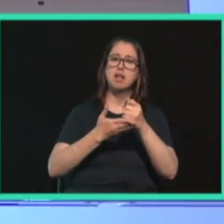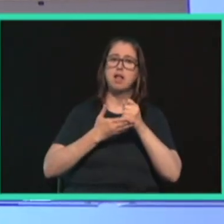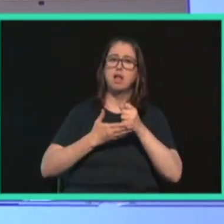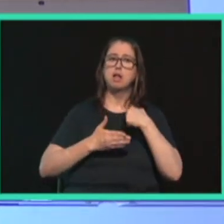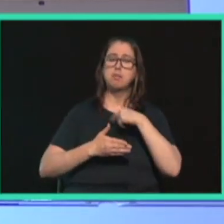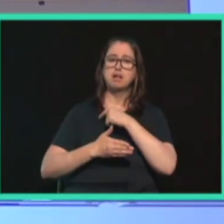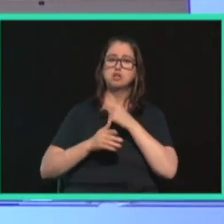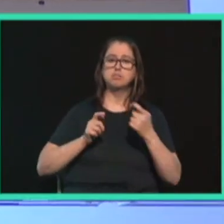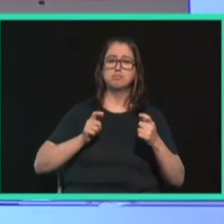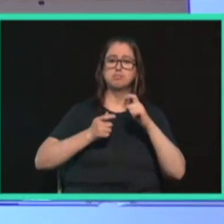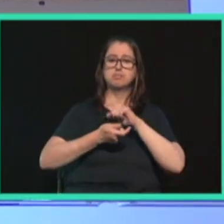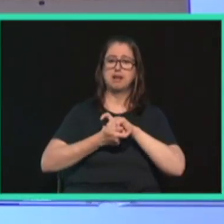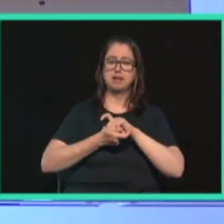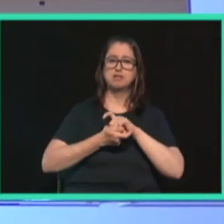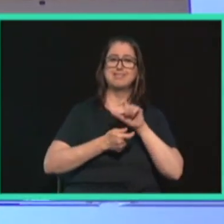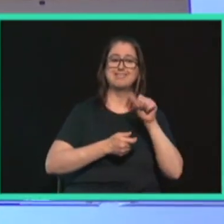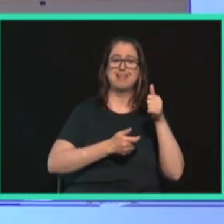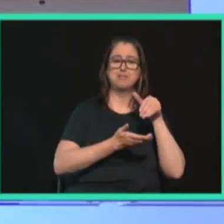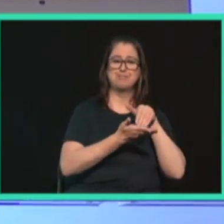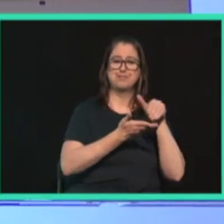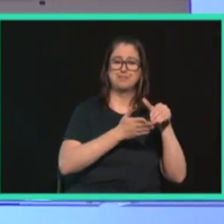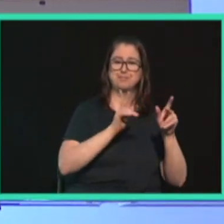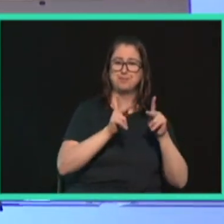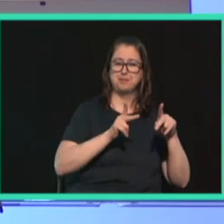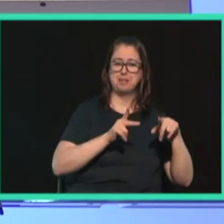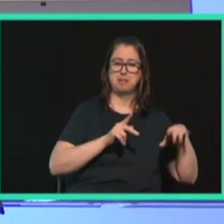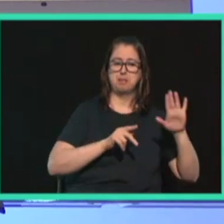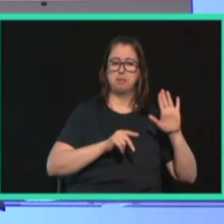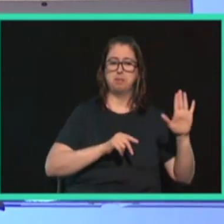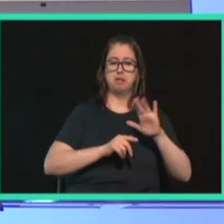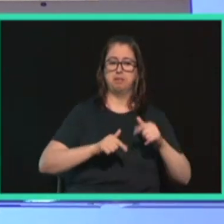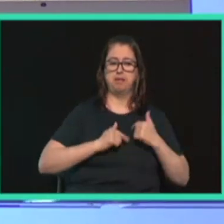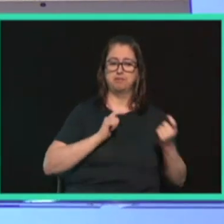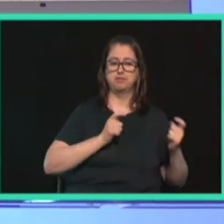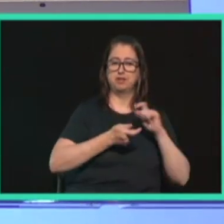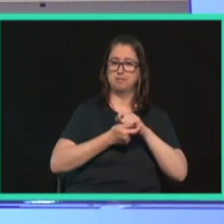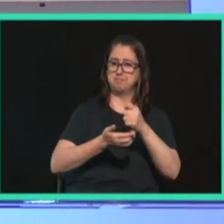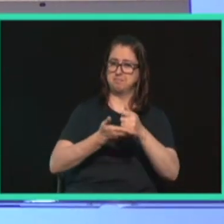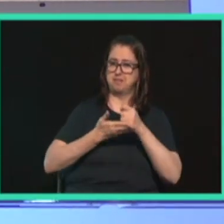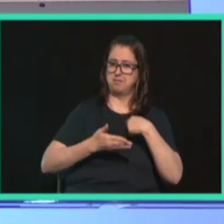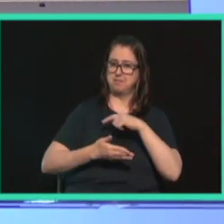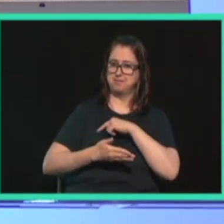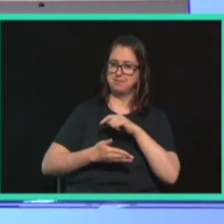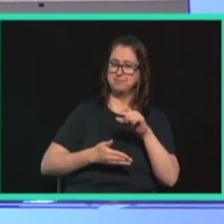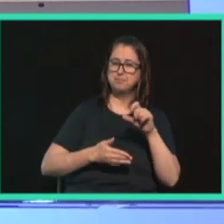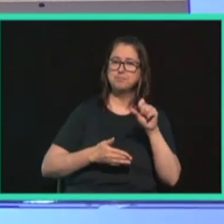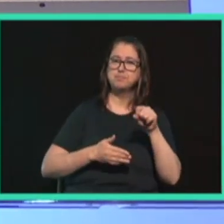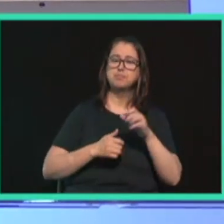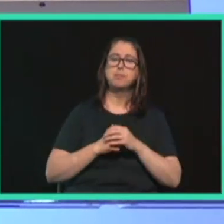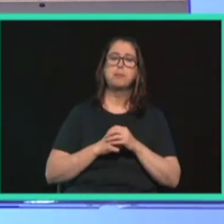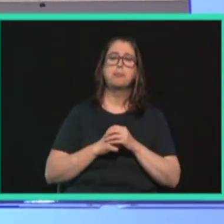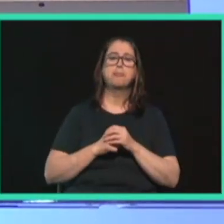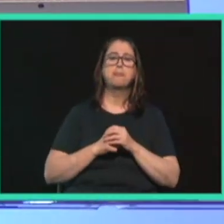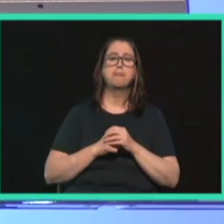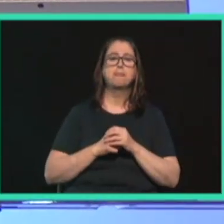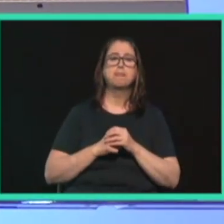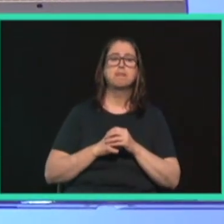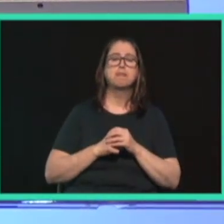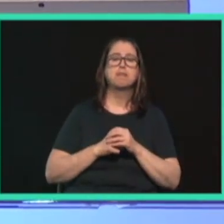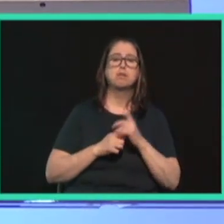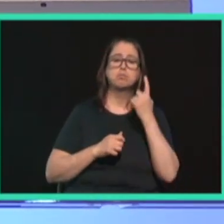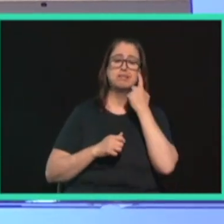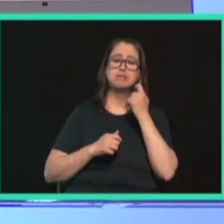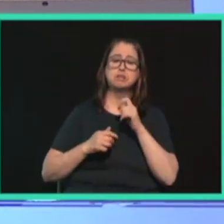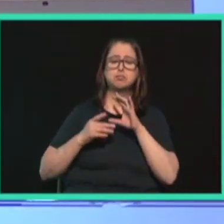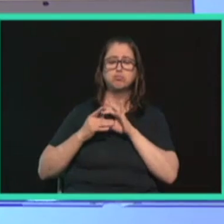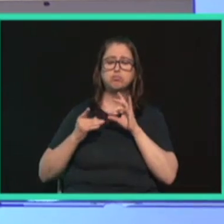of 10 million people over the next 10 years. You can help to address the health injustice that we've talked